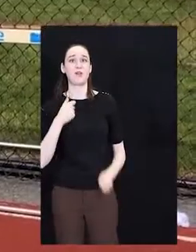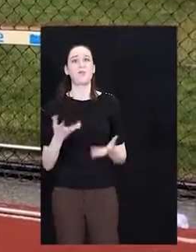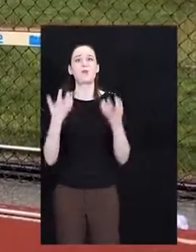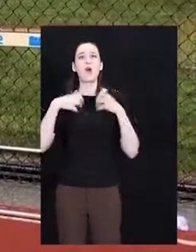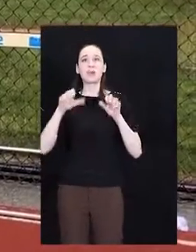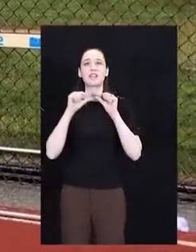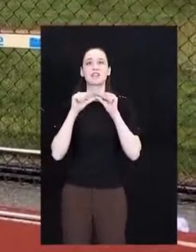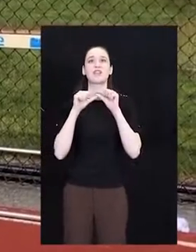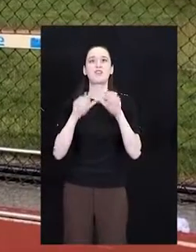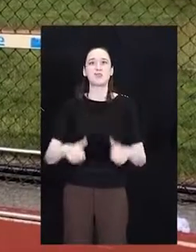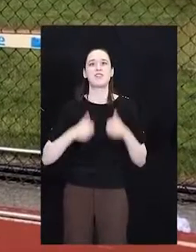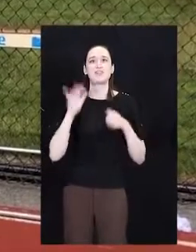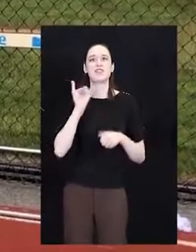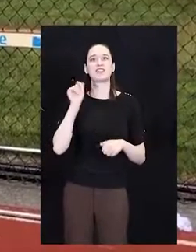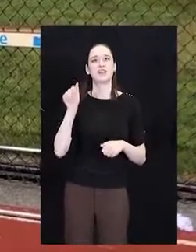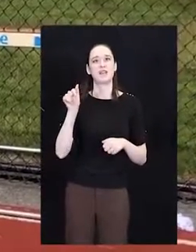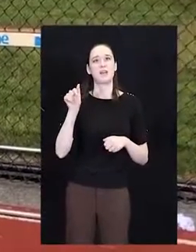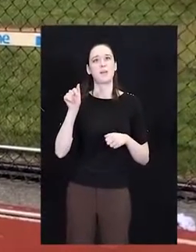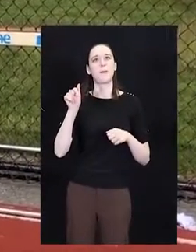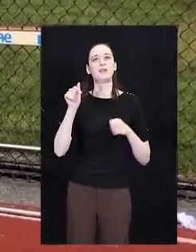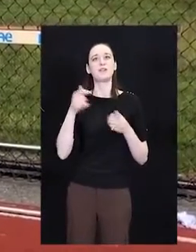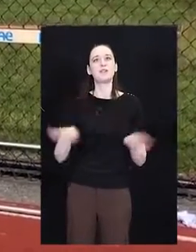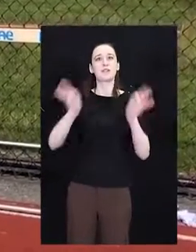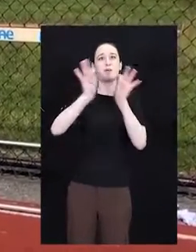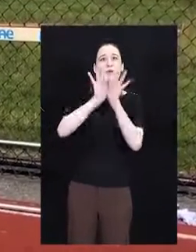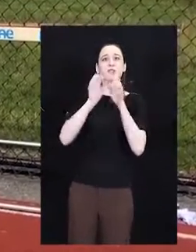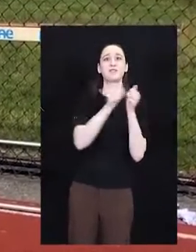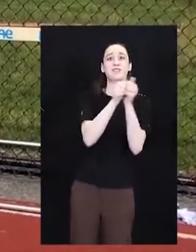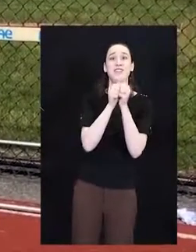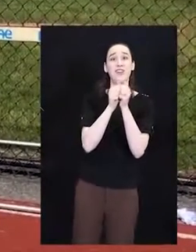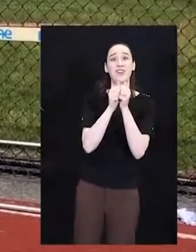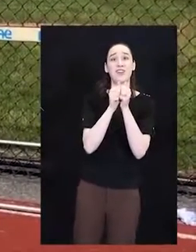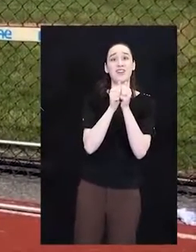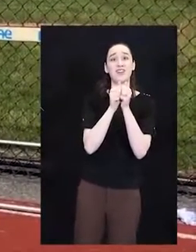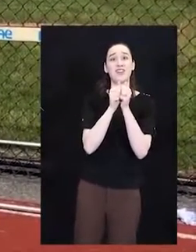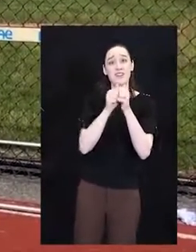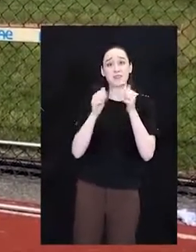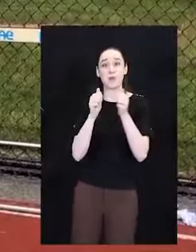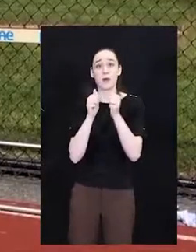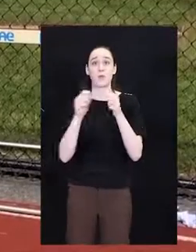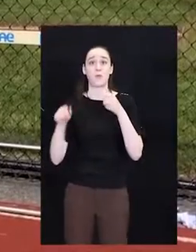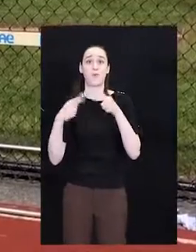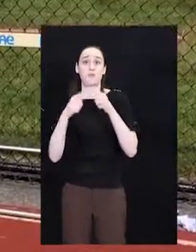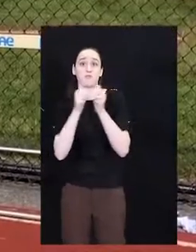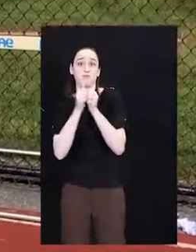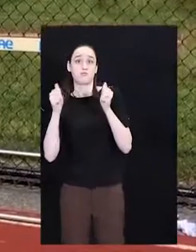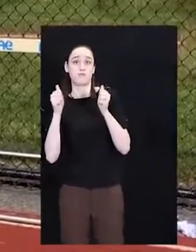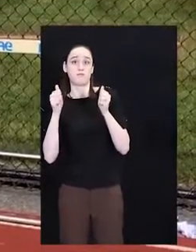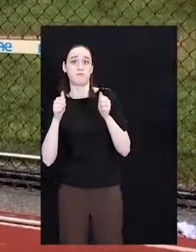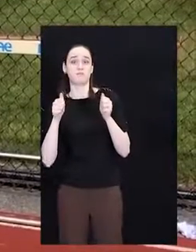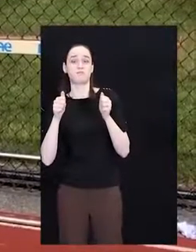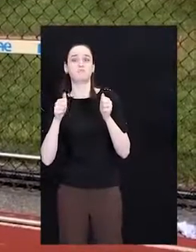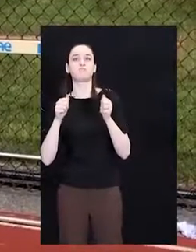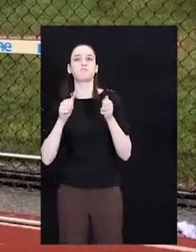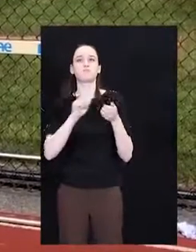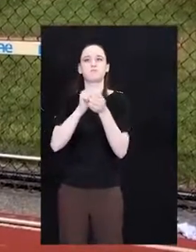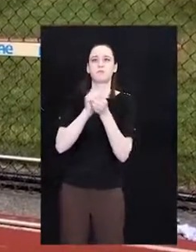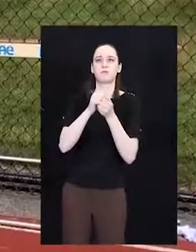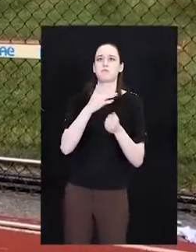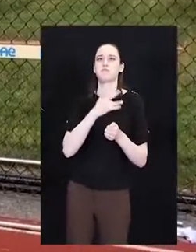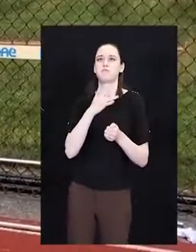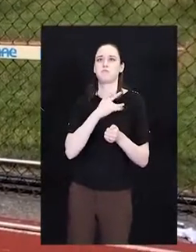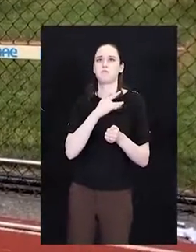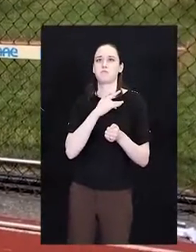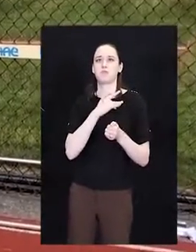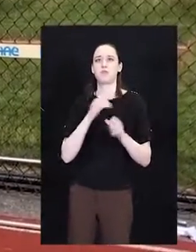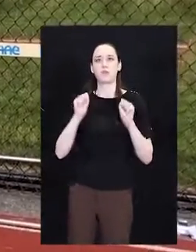not how we intend to continue living, we have learned how much better we can be together, even through being apart. Together, with the help of others,